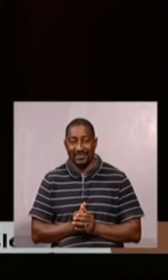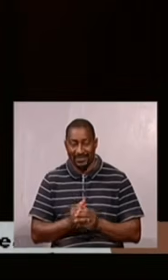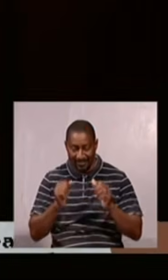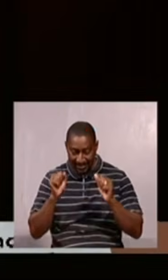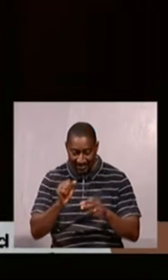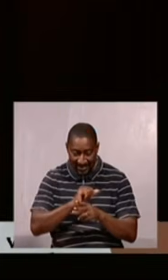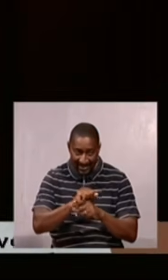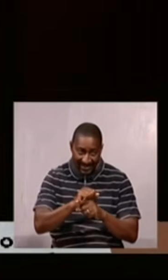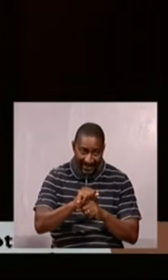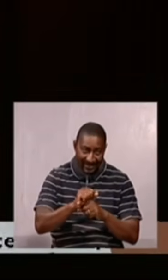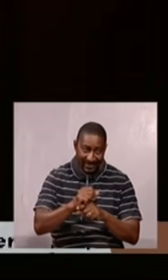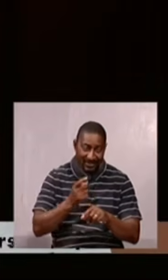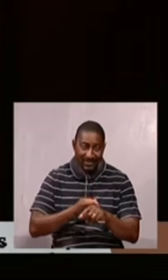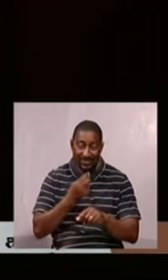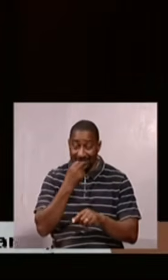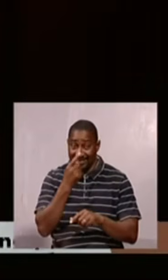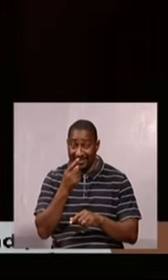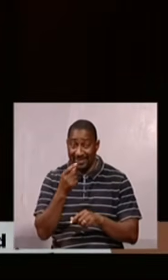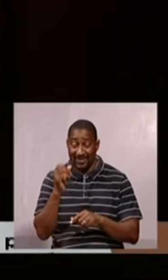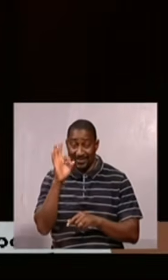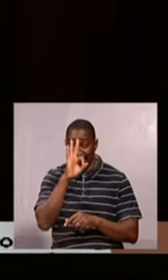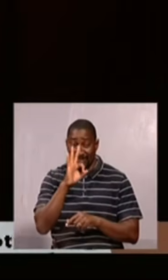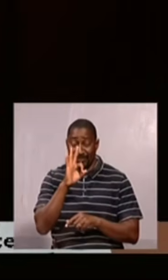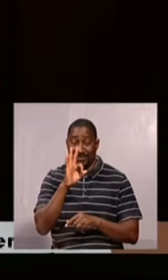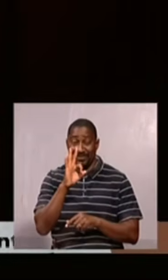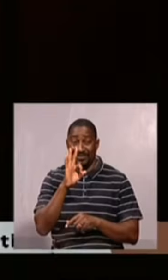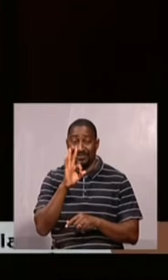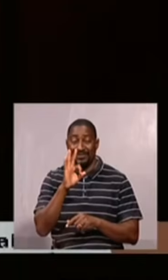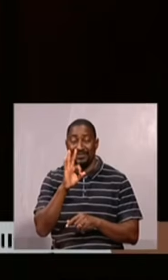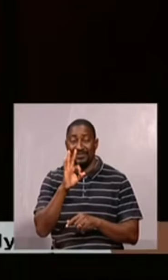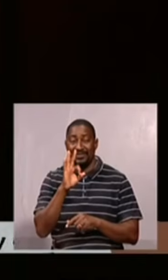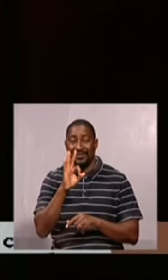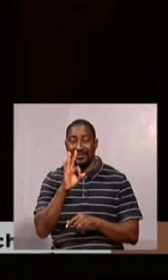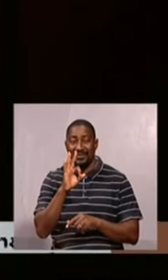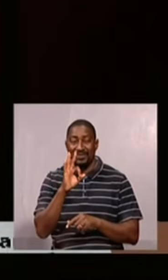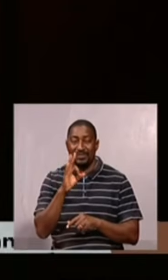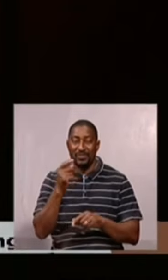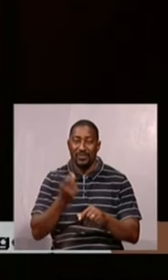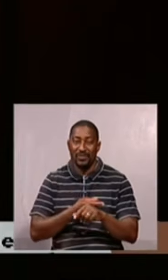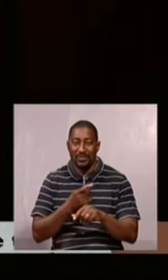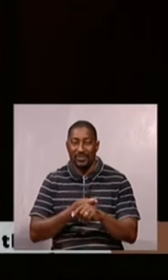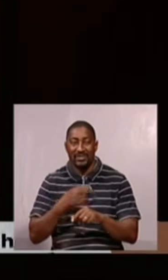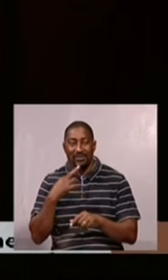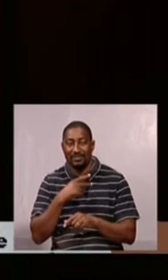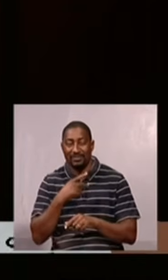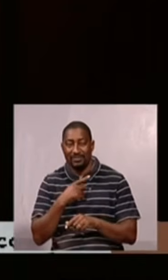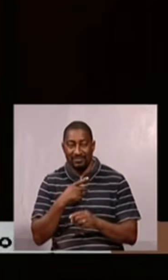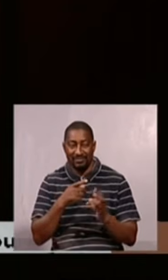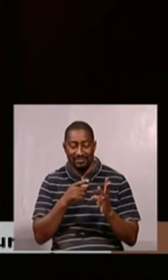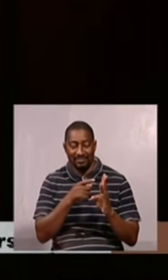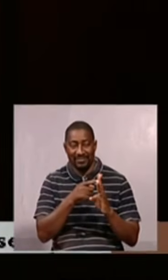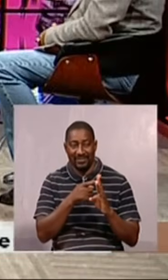because you see on Facebook and social media, people are very quick to criticize, but almost never people are ready to accept the argument. But to add on that, even